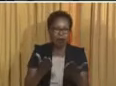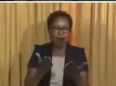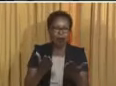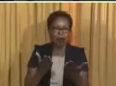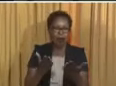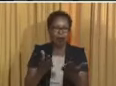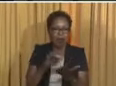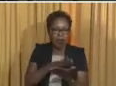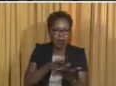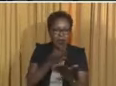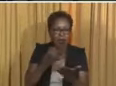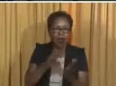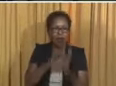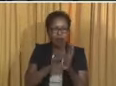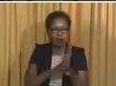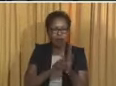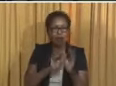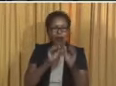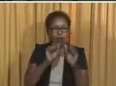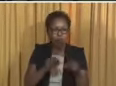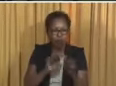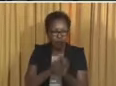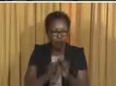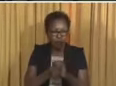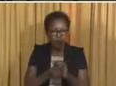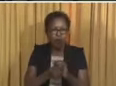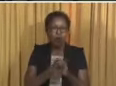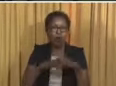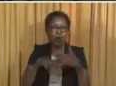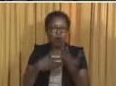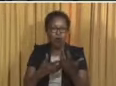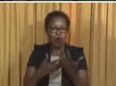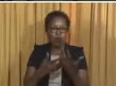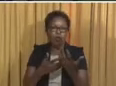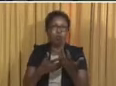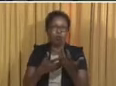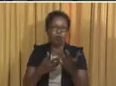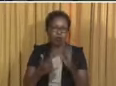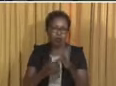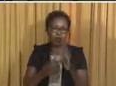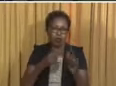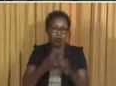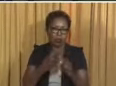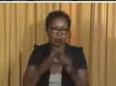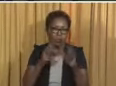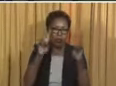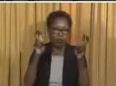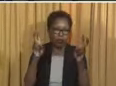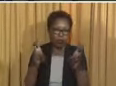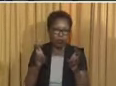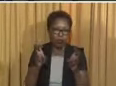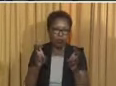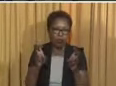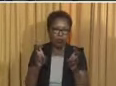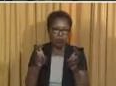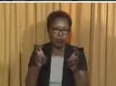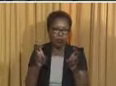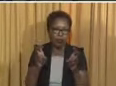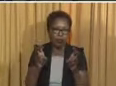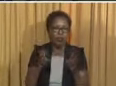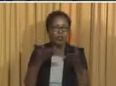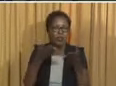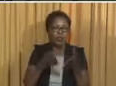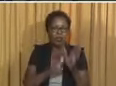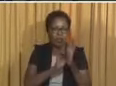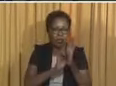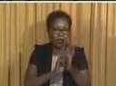unamendable or constituting eternity clauses. A textual reading of the Constitution confirms this view. It is evident, therefore,